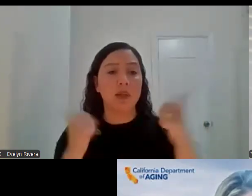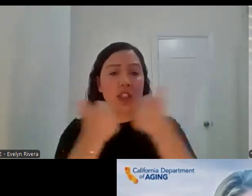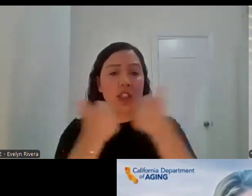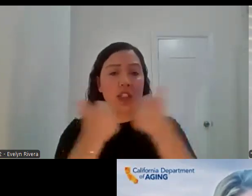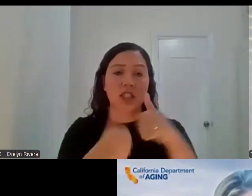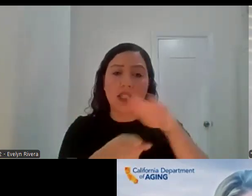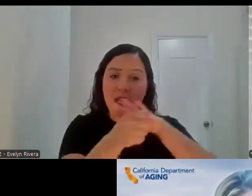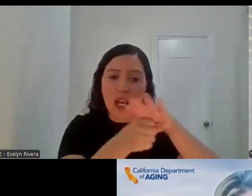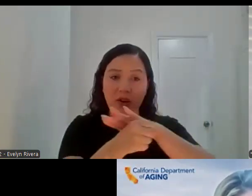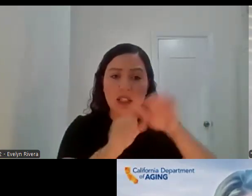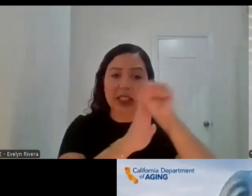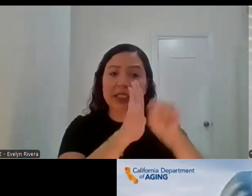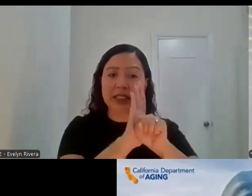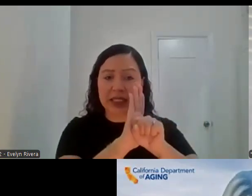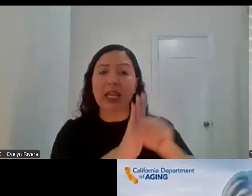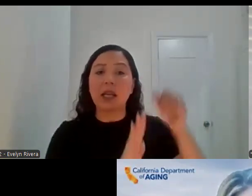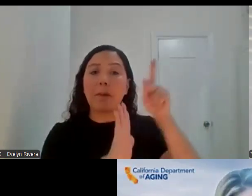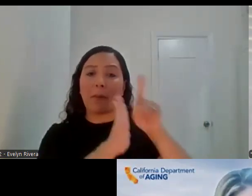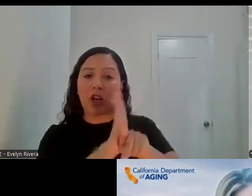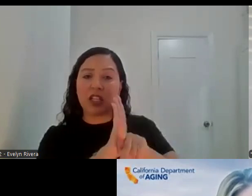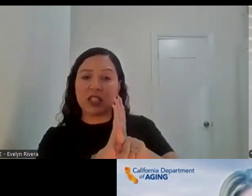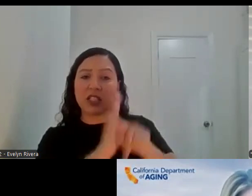to some of these issues. So thank you.